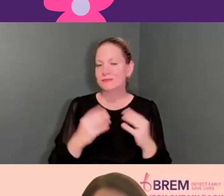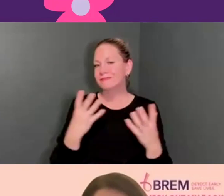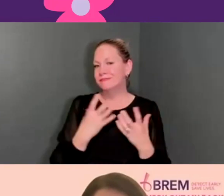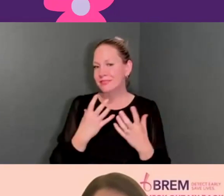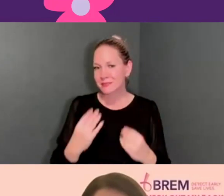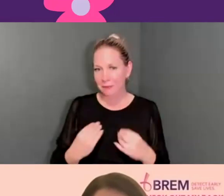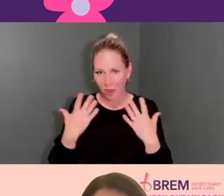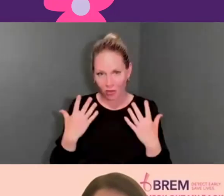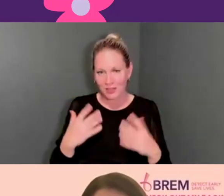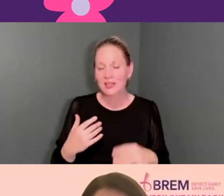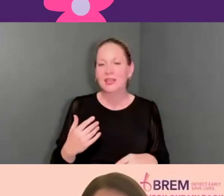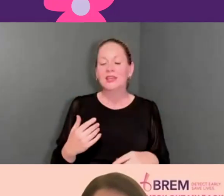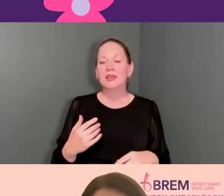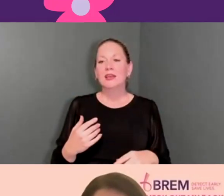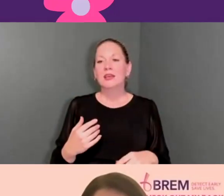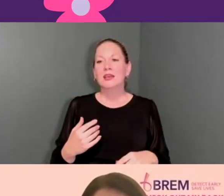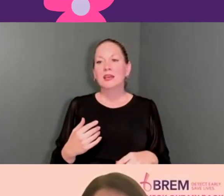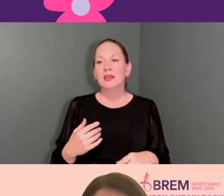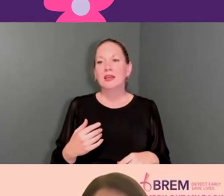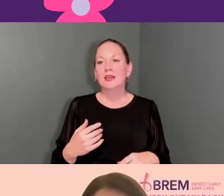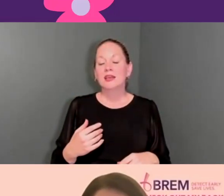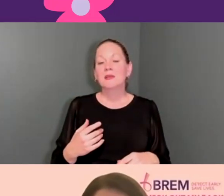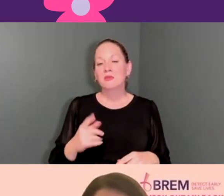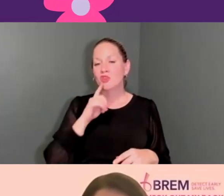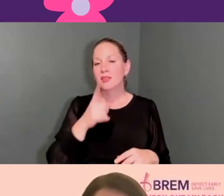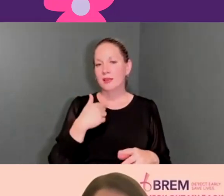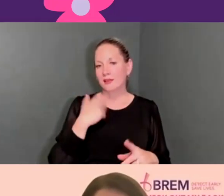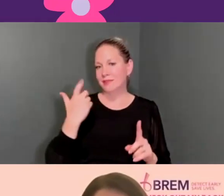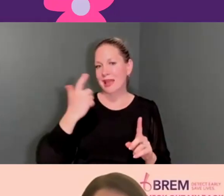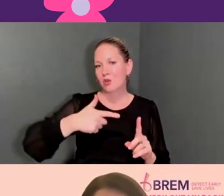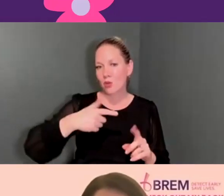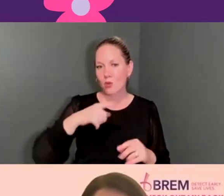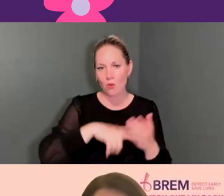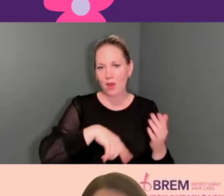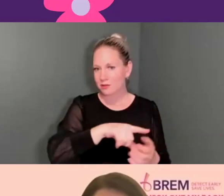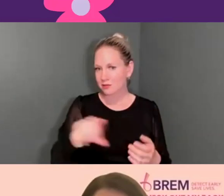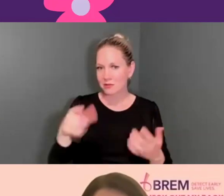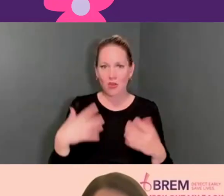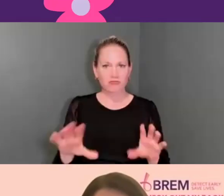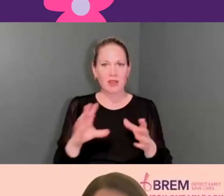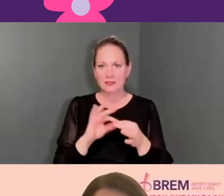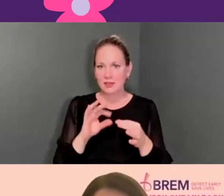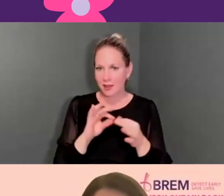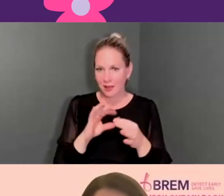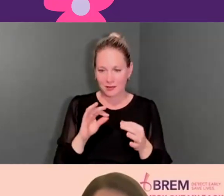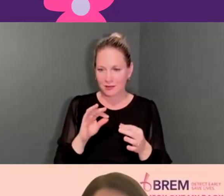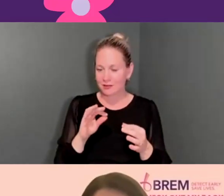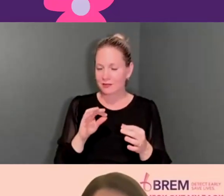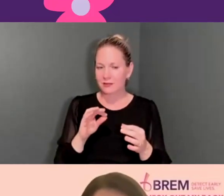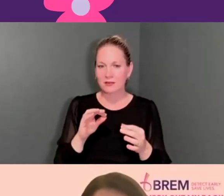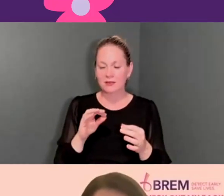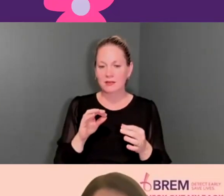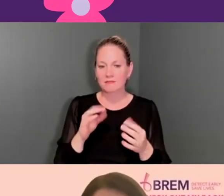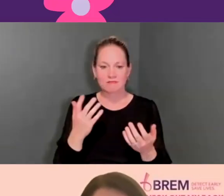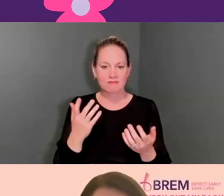inspiring. But to echo what everybody else has said to this question so far, being